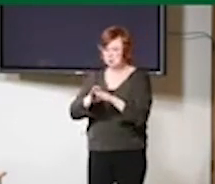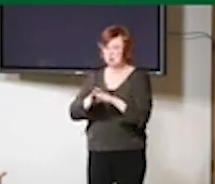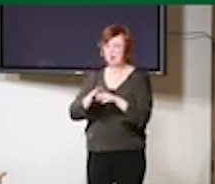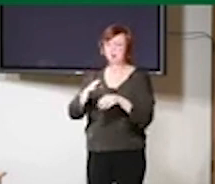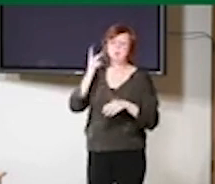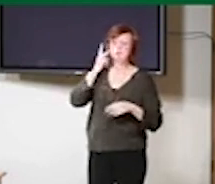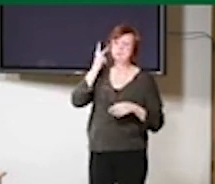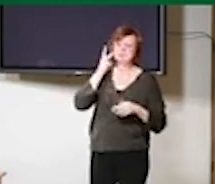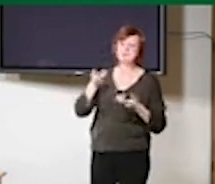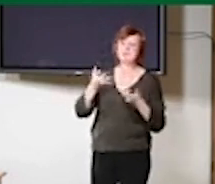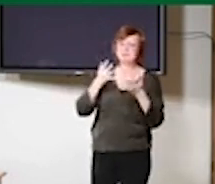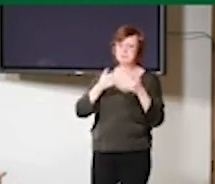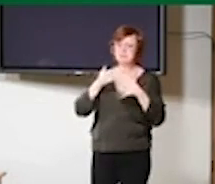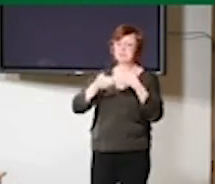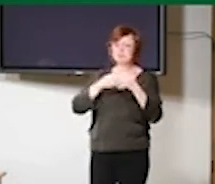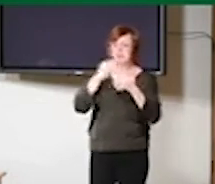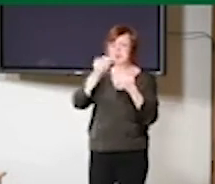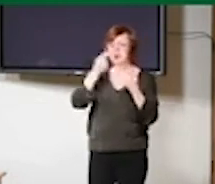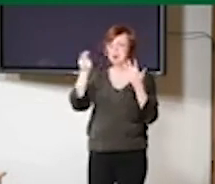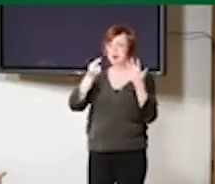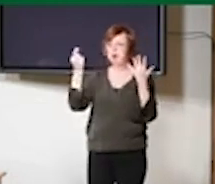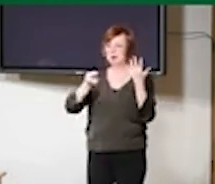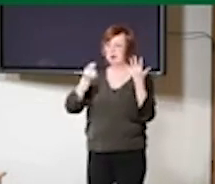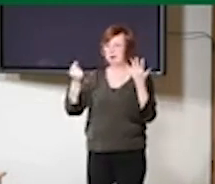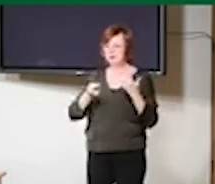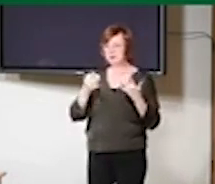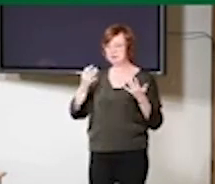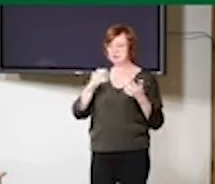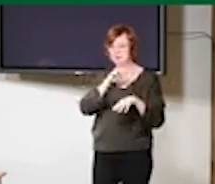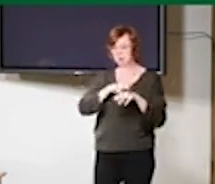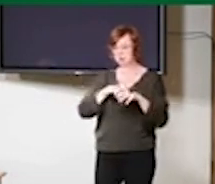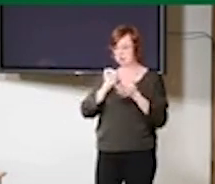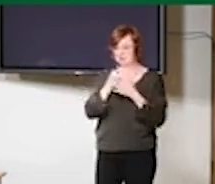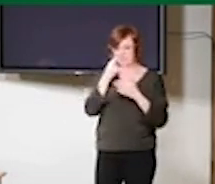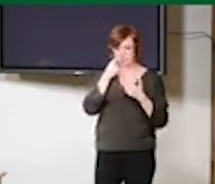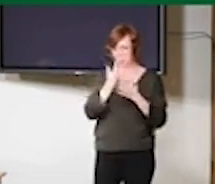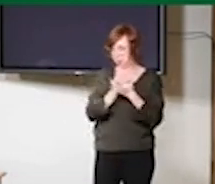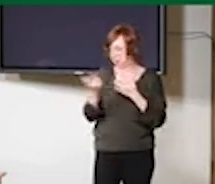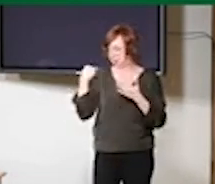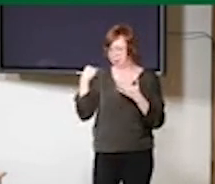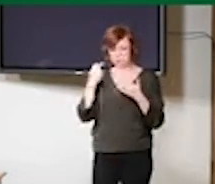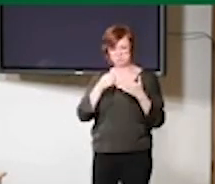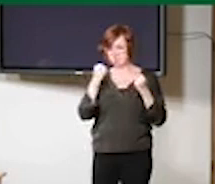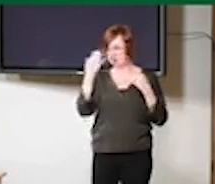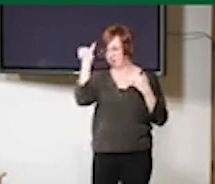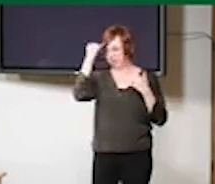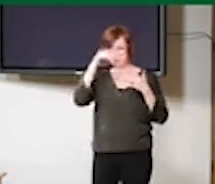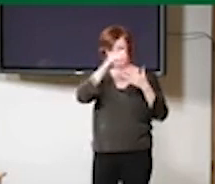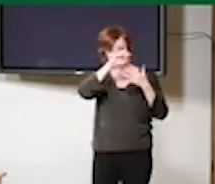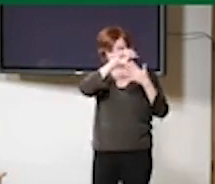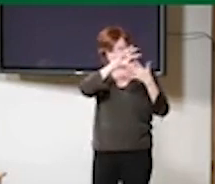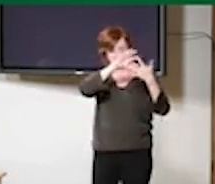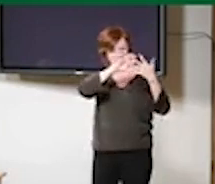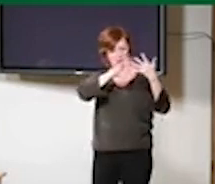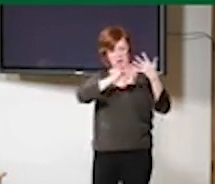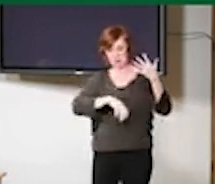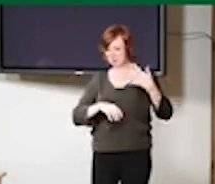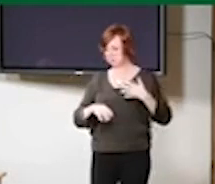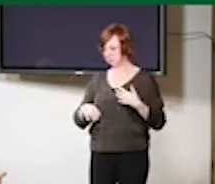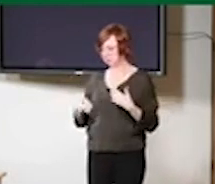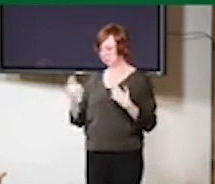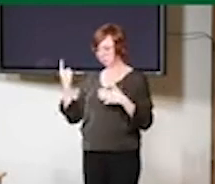weeks to rectify that. To both Dr. Shahab and Premier Moe, do you regret, in light of today's